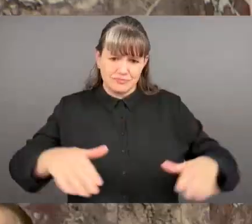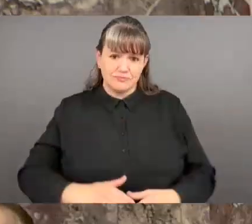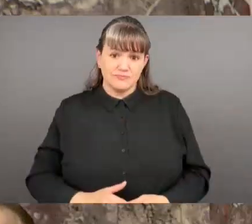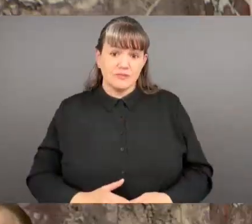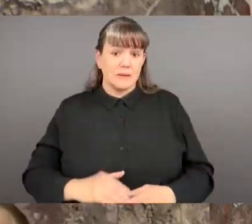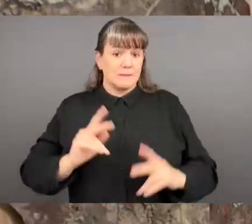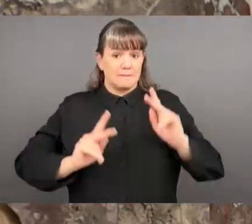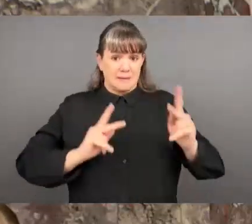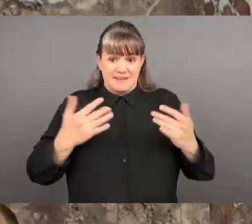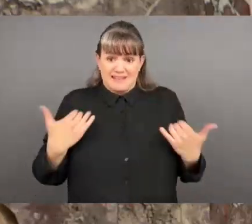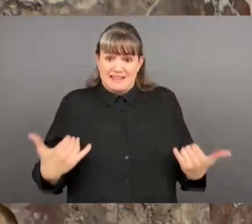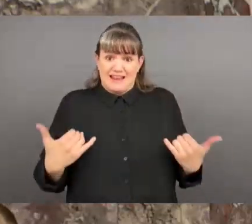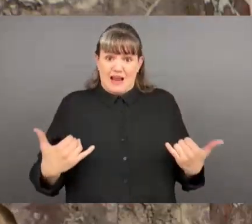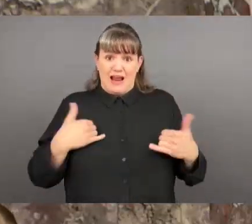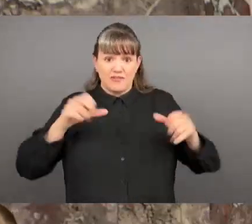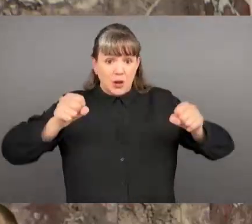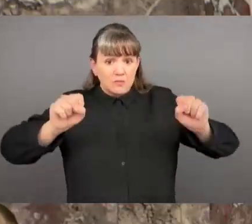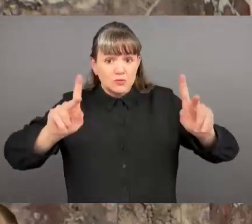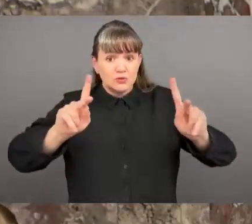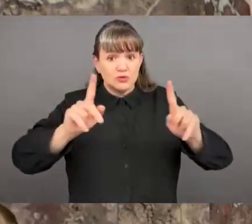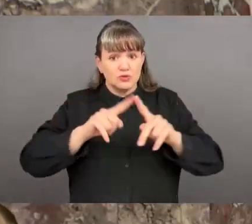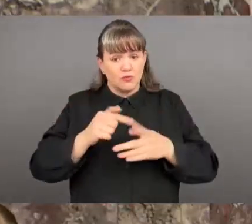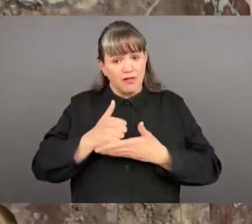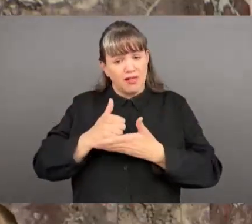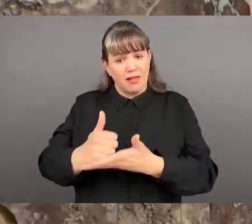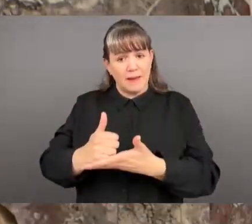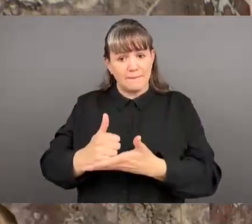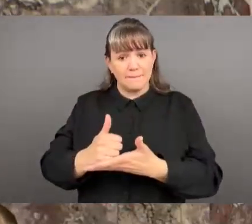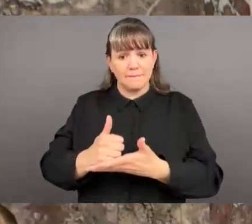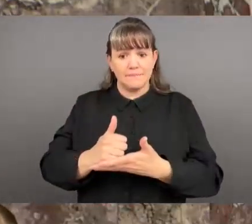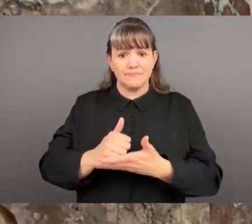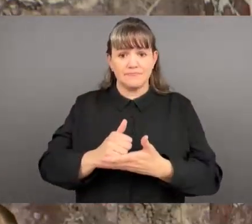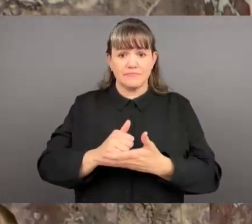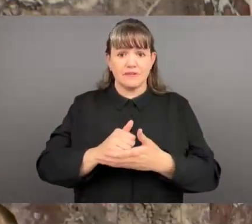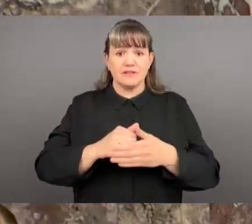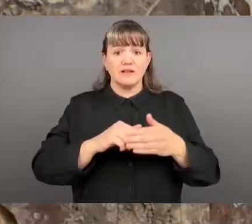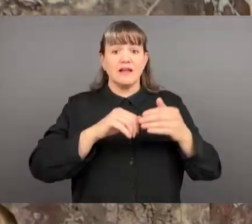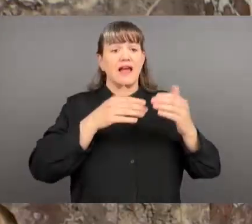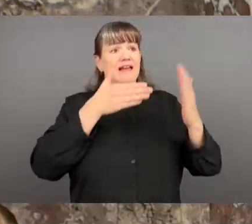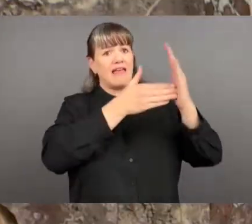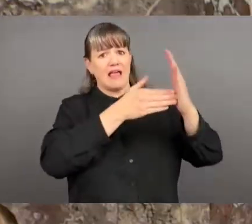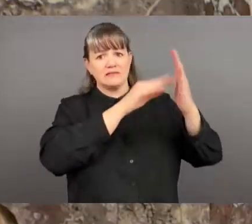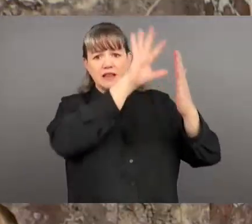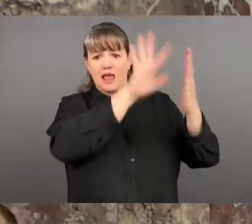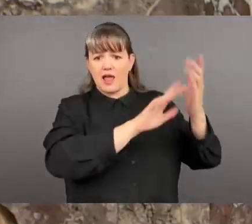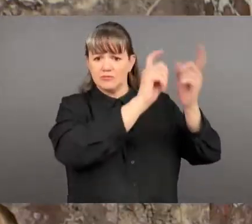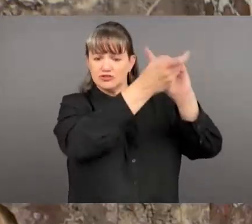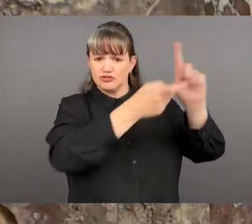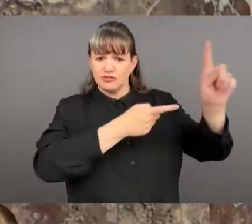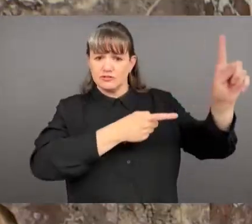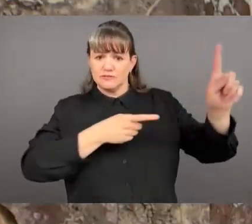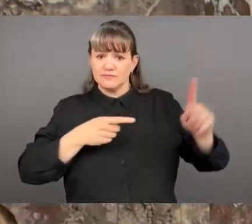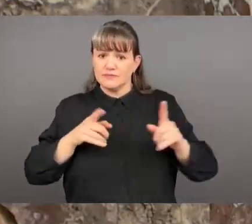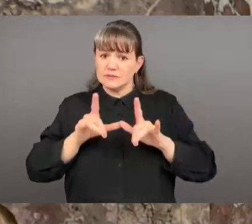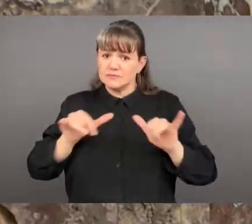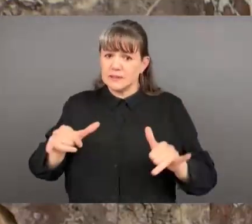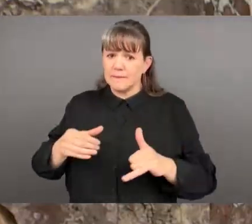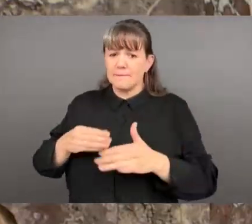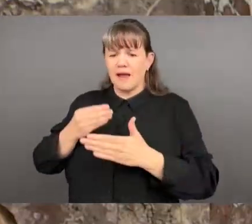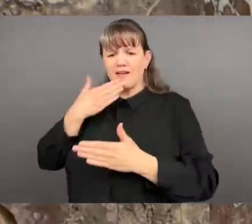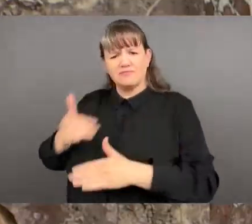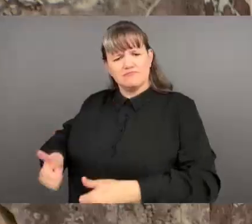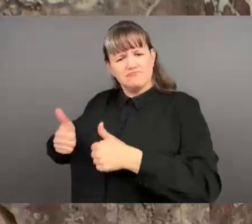to purchase outstanding vehicles that will serve them well and serve our economy well. As noted, Honourable Speaker, this is a province that